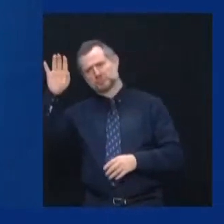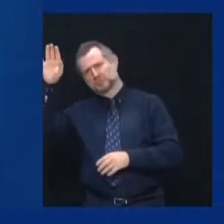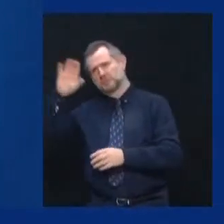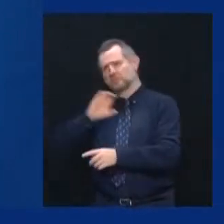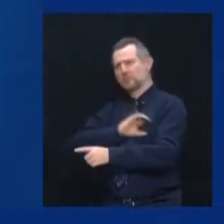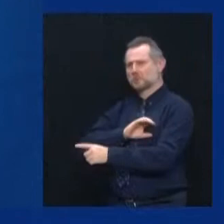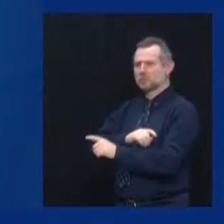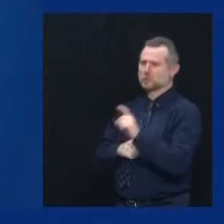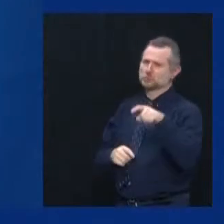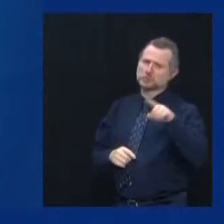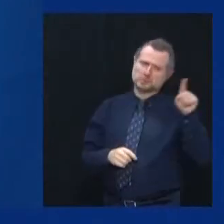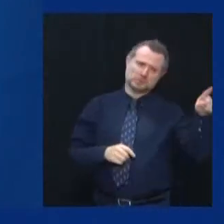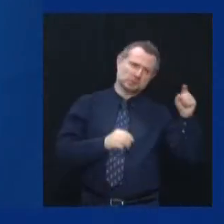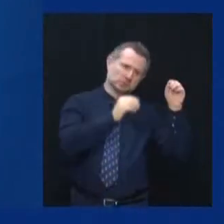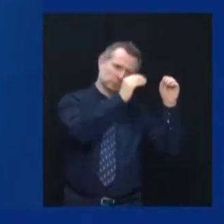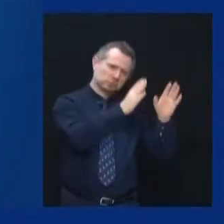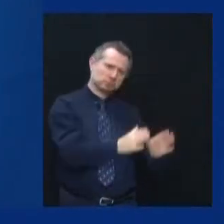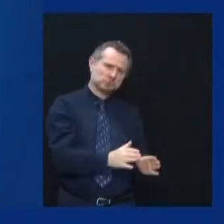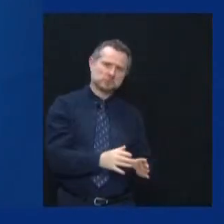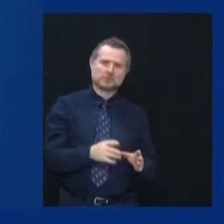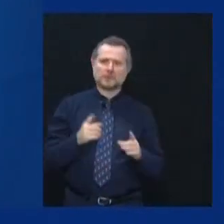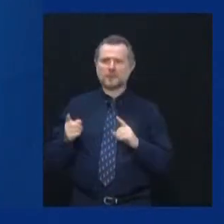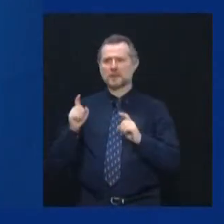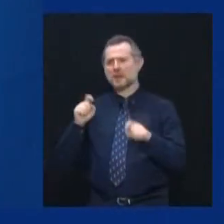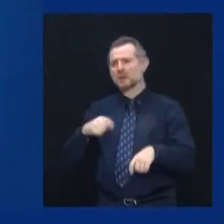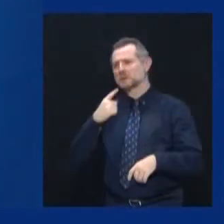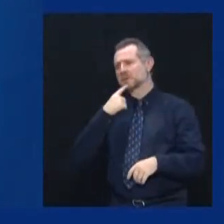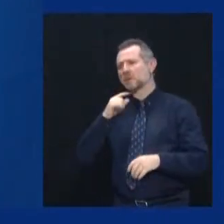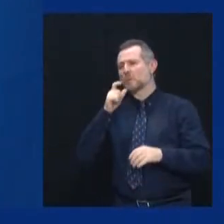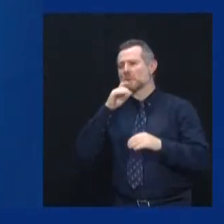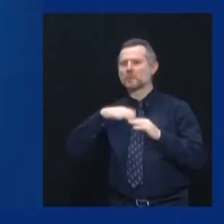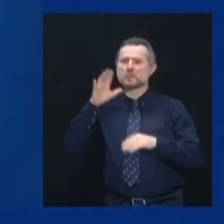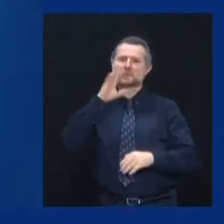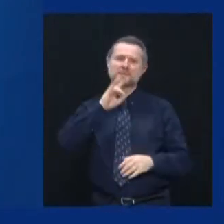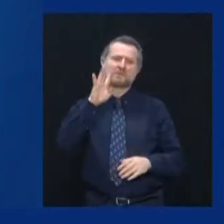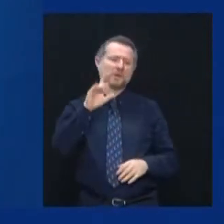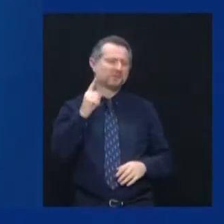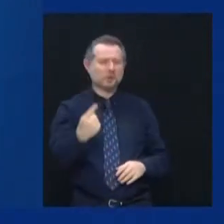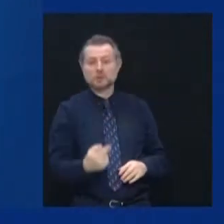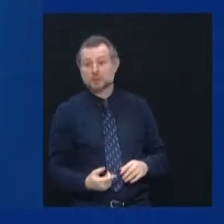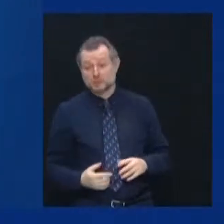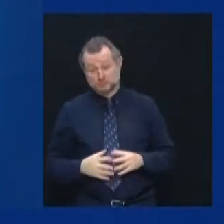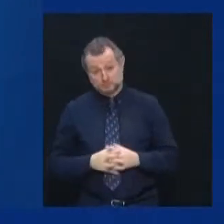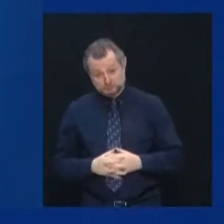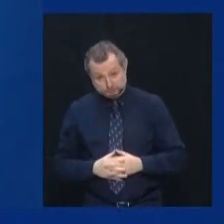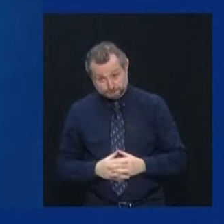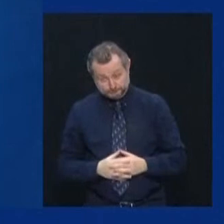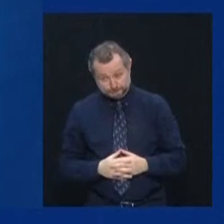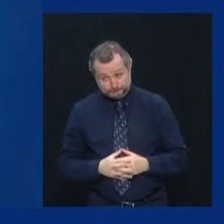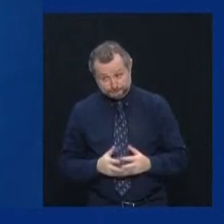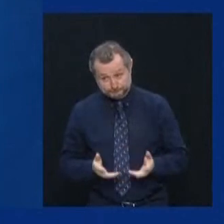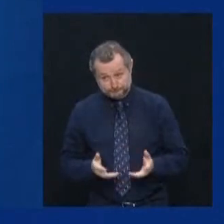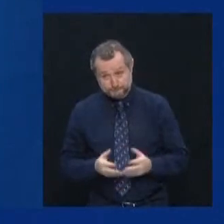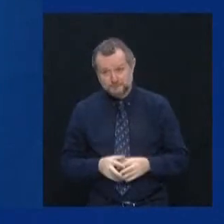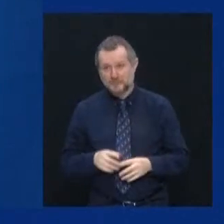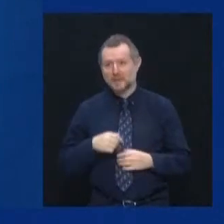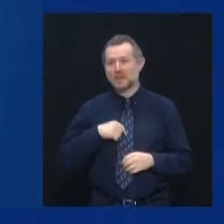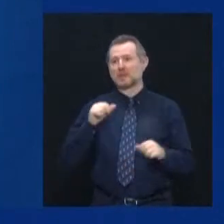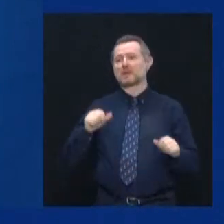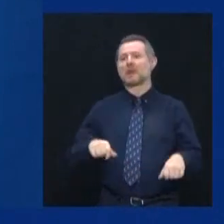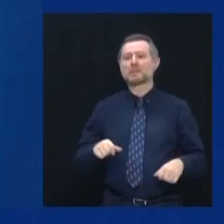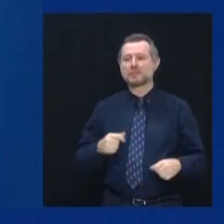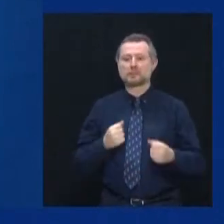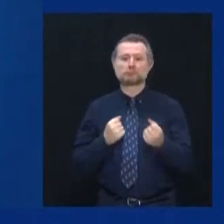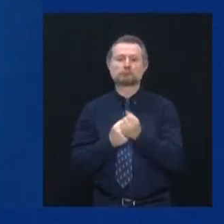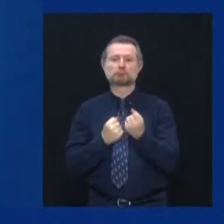teachers should go first. I can argue that 75-year-old people should go first. I can argue that correction